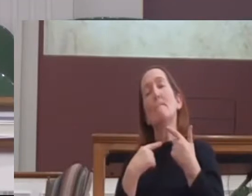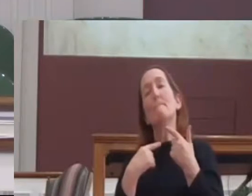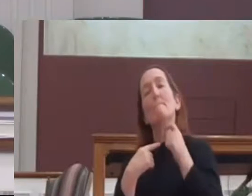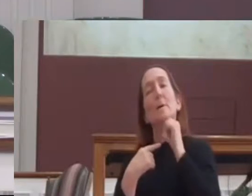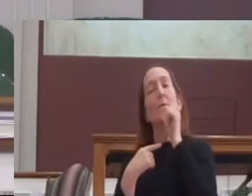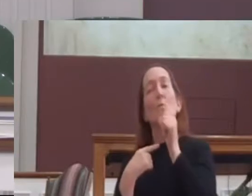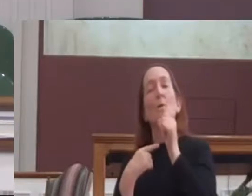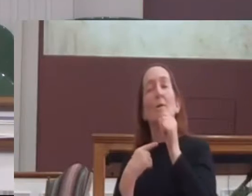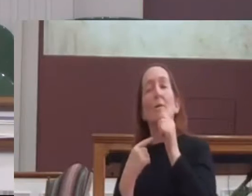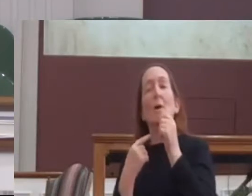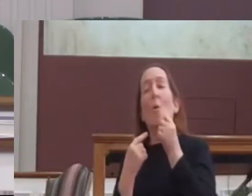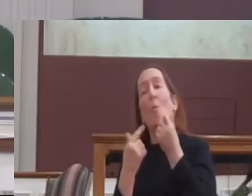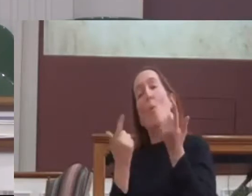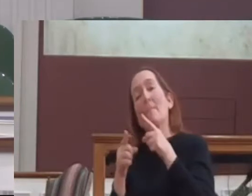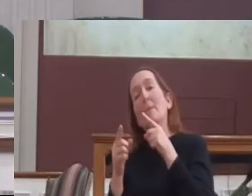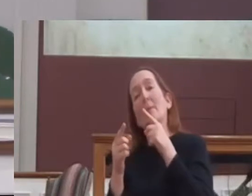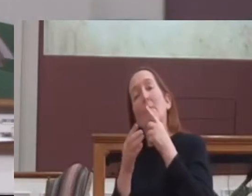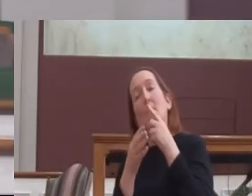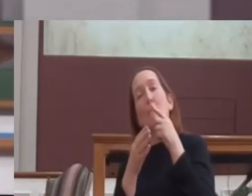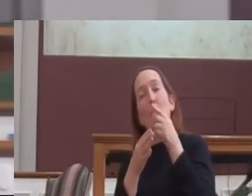it was because what someone else told us.